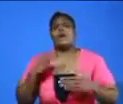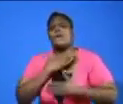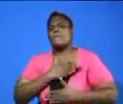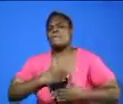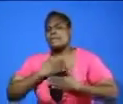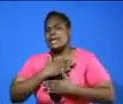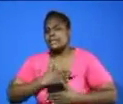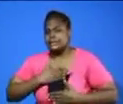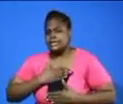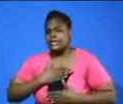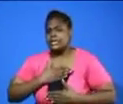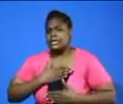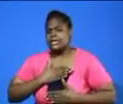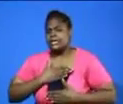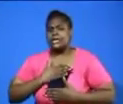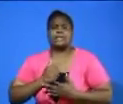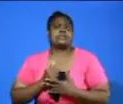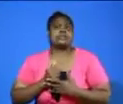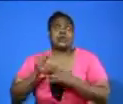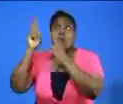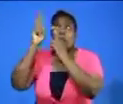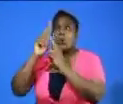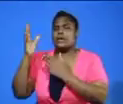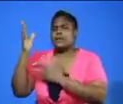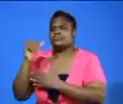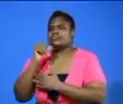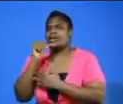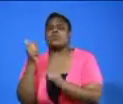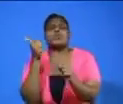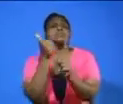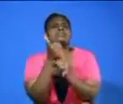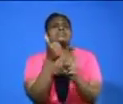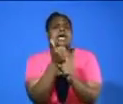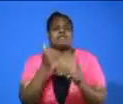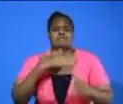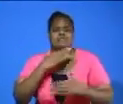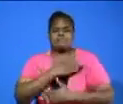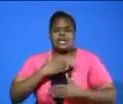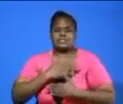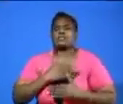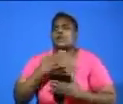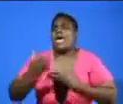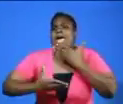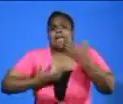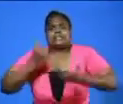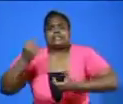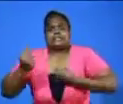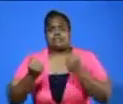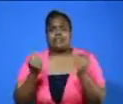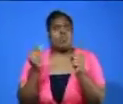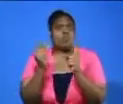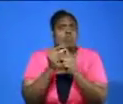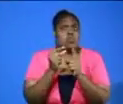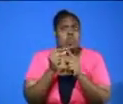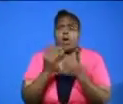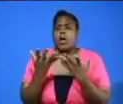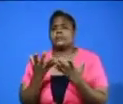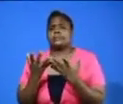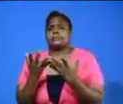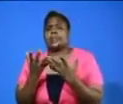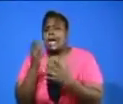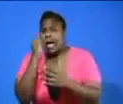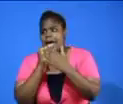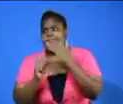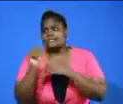delight, honorable, and shall honor him, not doing thine own ways, nor speaking thine own words, nor finding thine own pleasure.